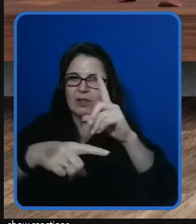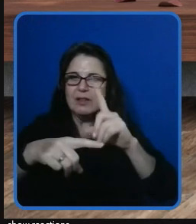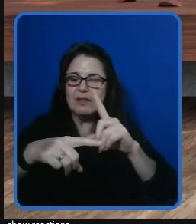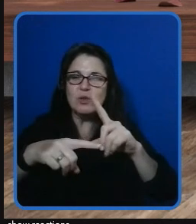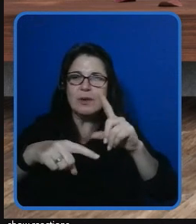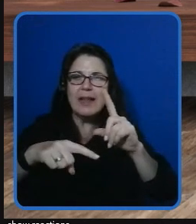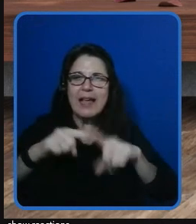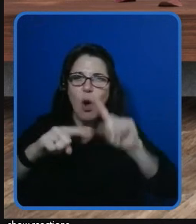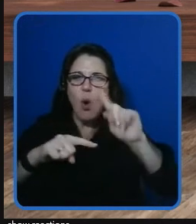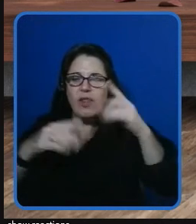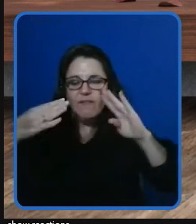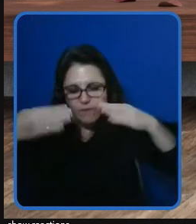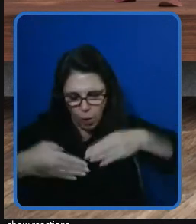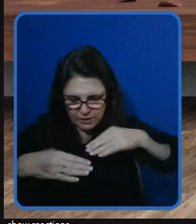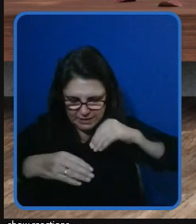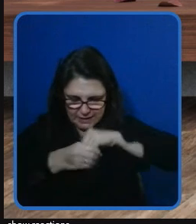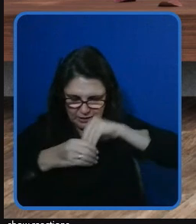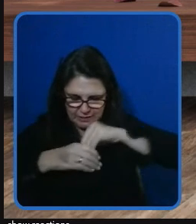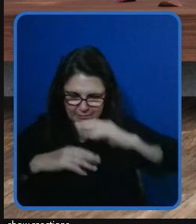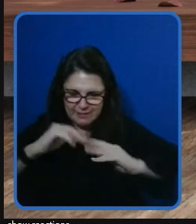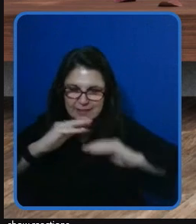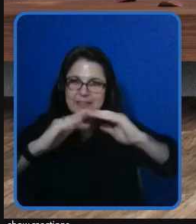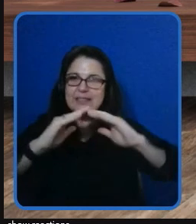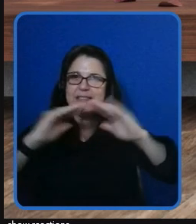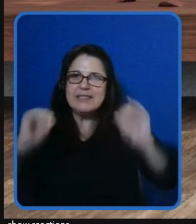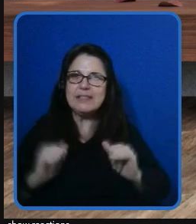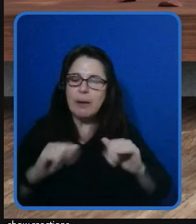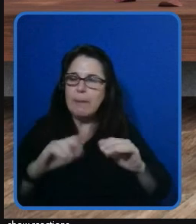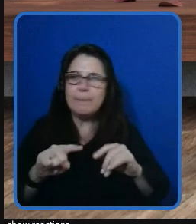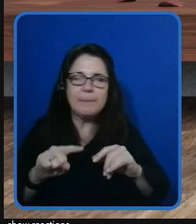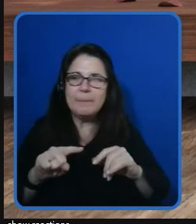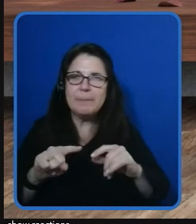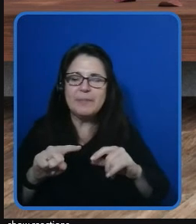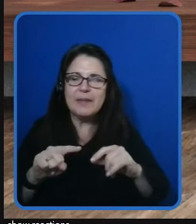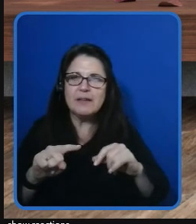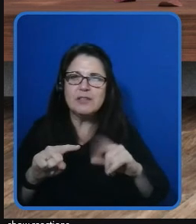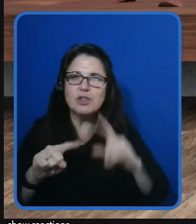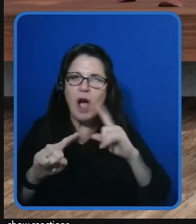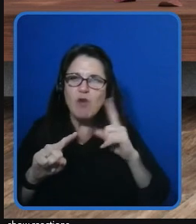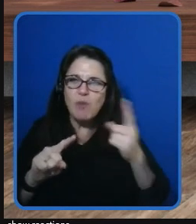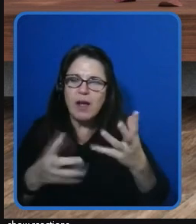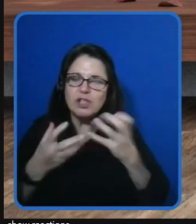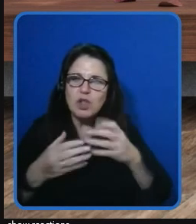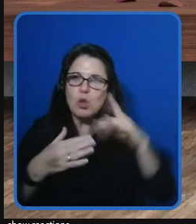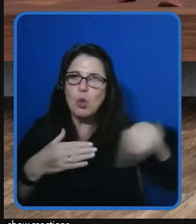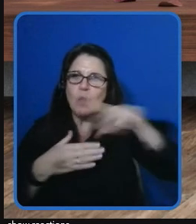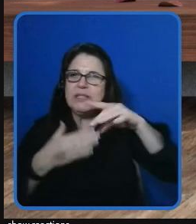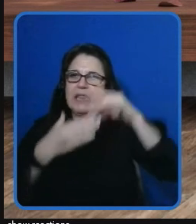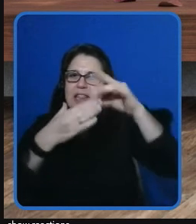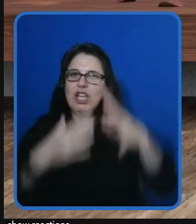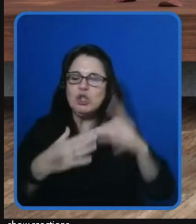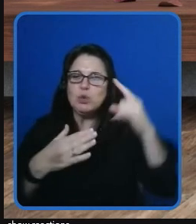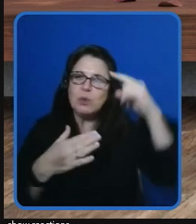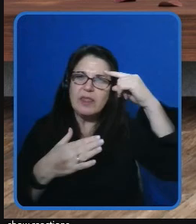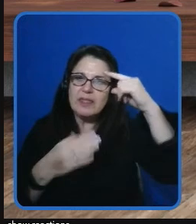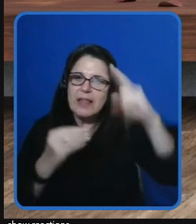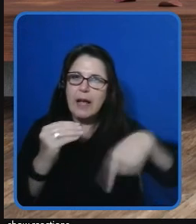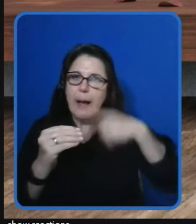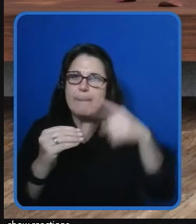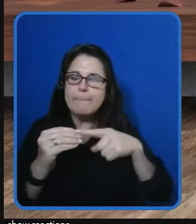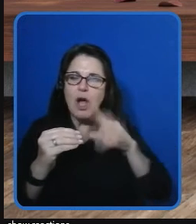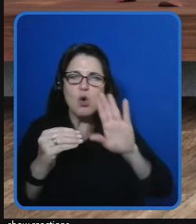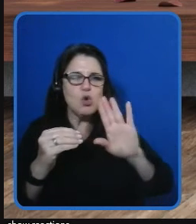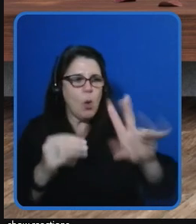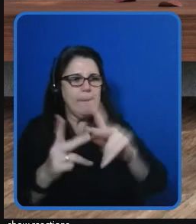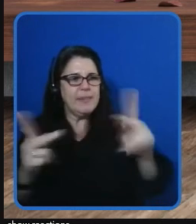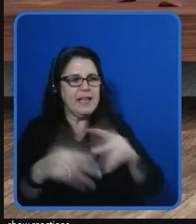system. When we talk about system, and it's not a closed system. So I want to really push the leaders and think about your place in the